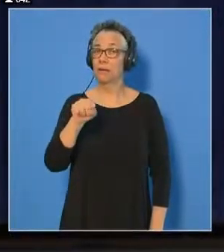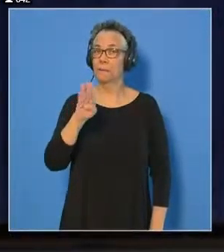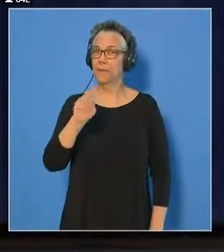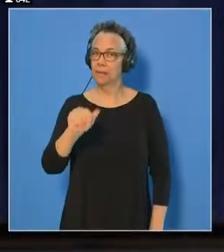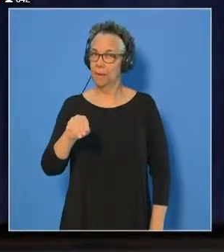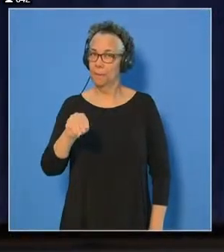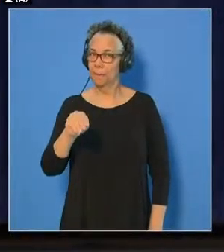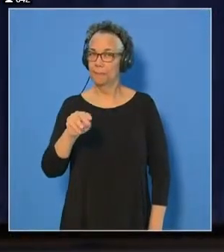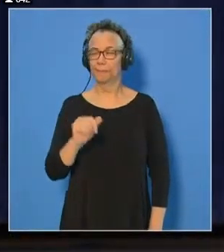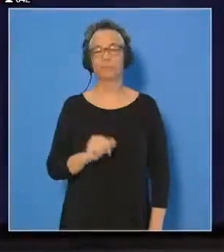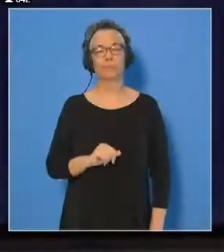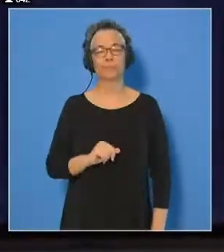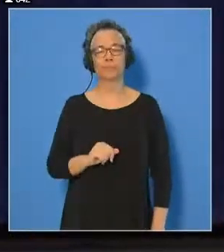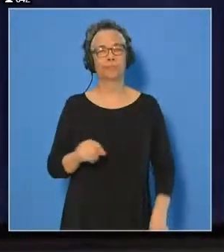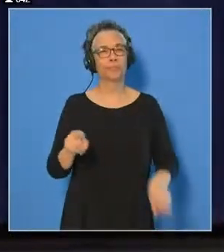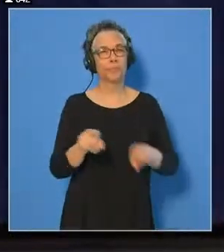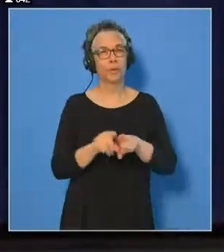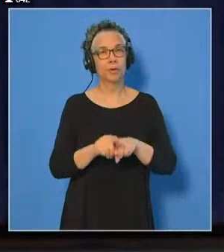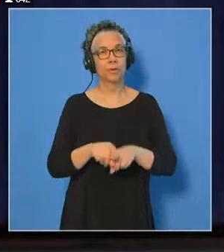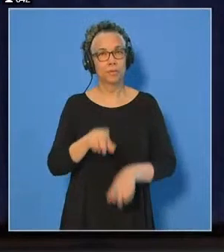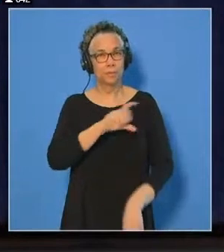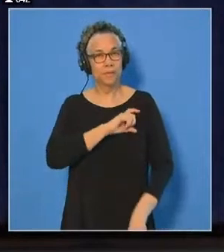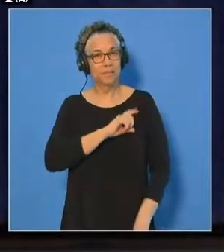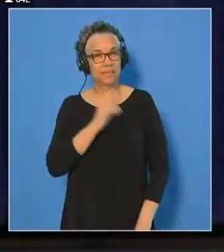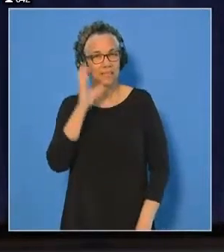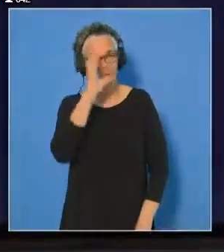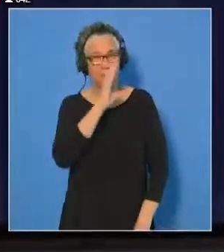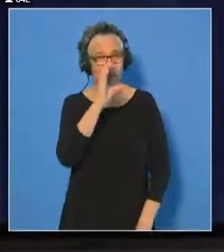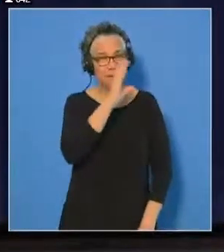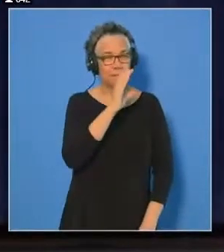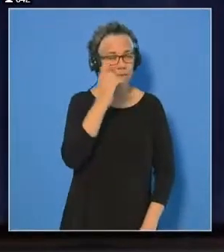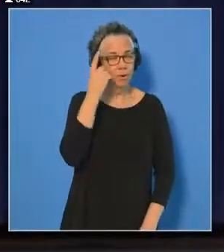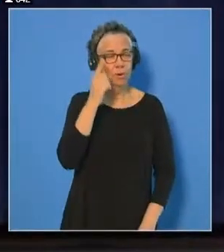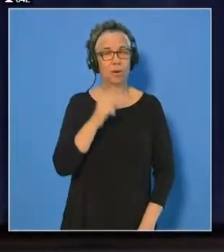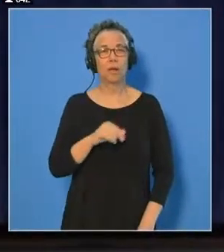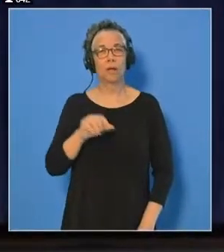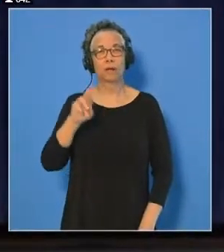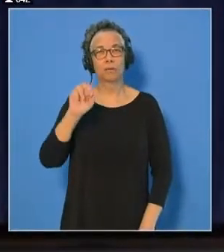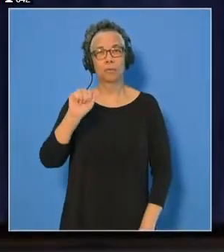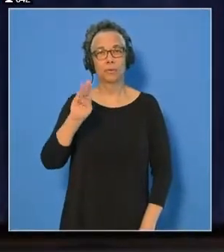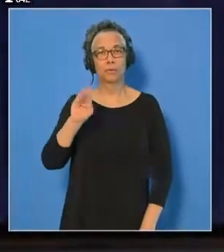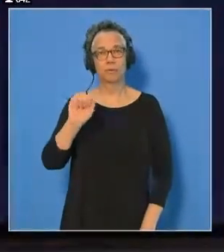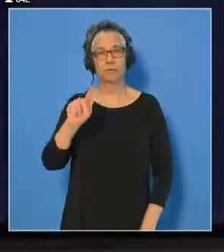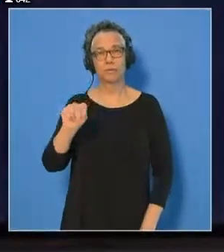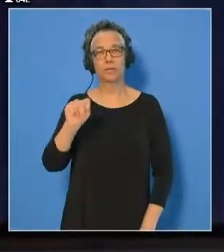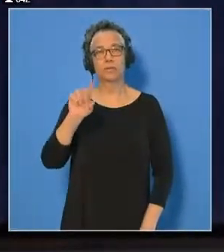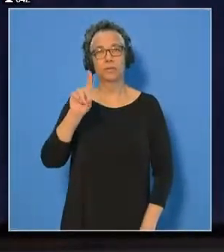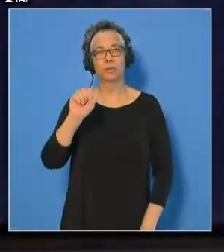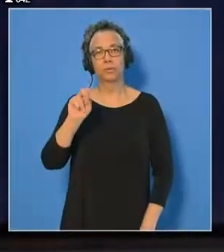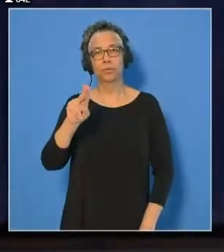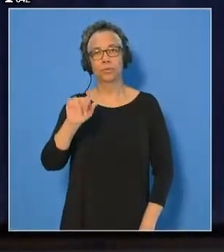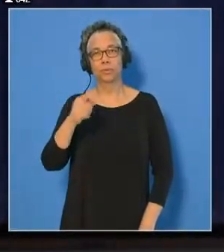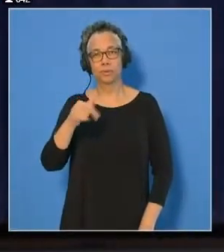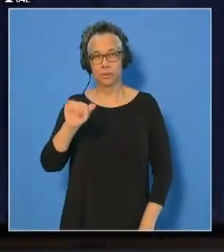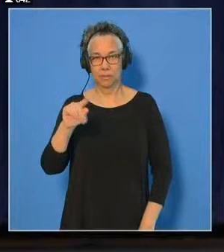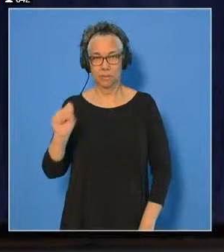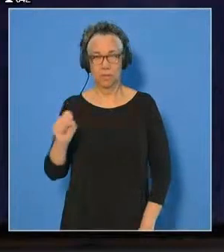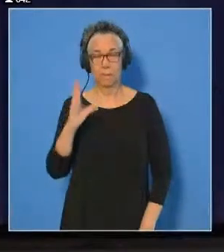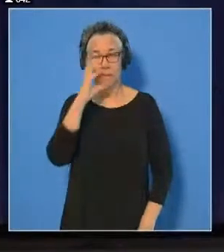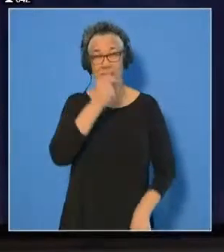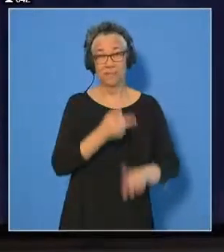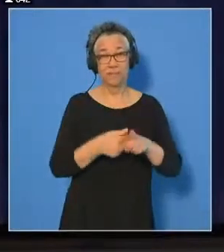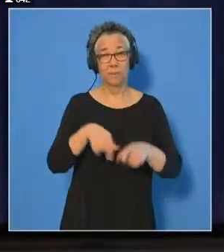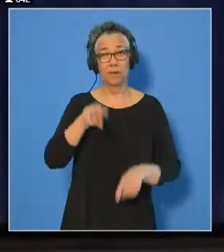Also, the police are still looking for Mr. Robert Douglas, who's been missing since March 24th. Please be advised that Mr. Douglas suffers